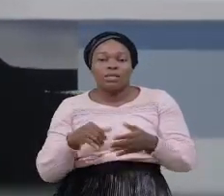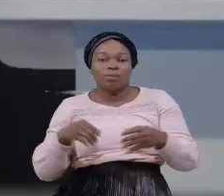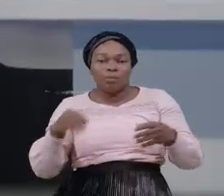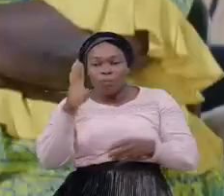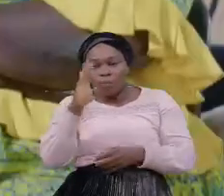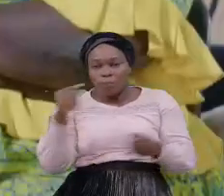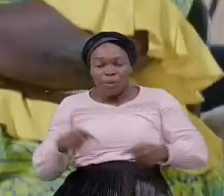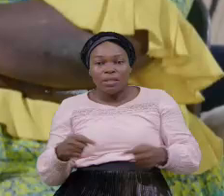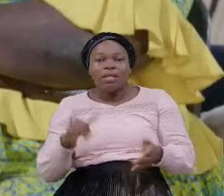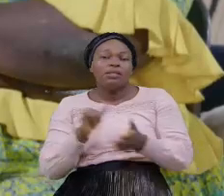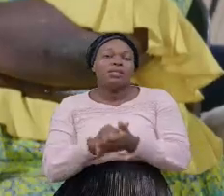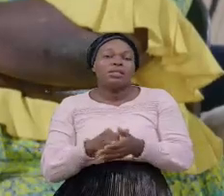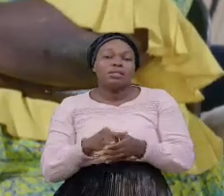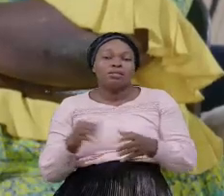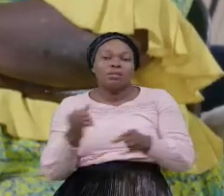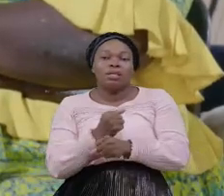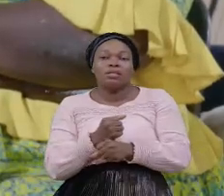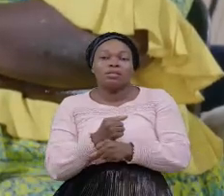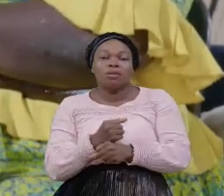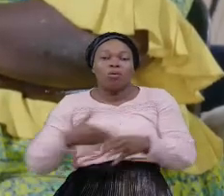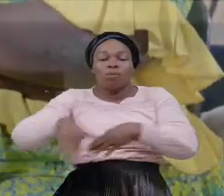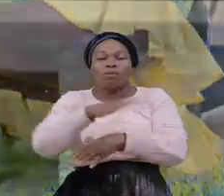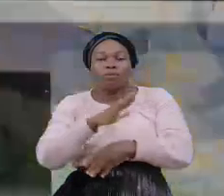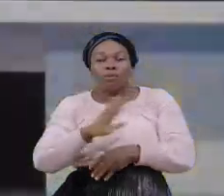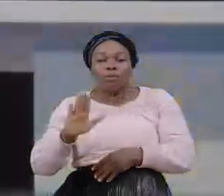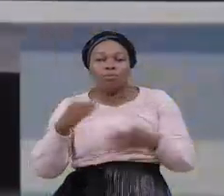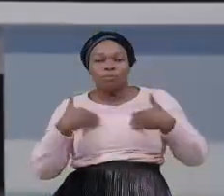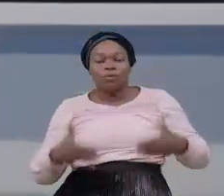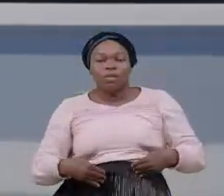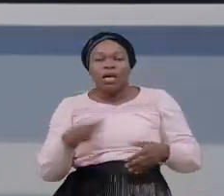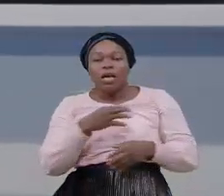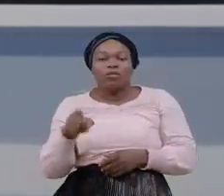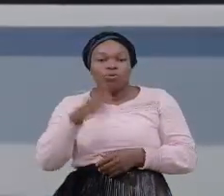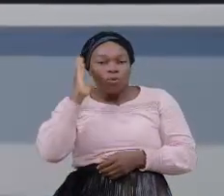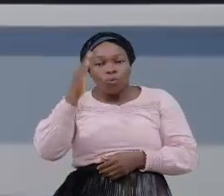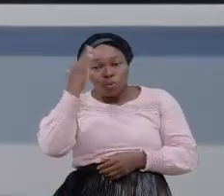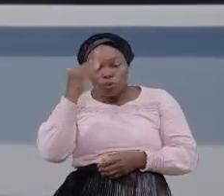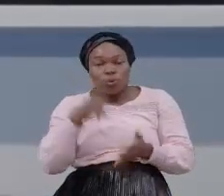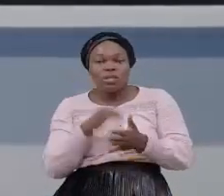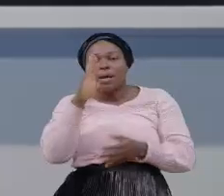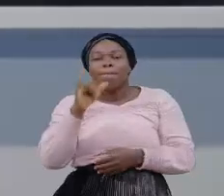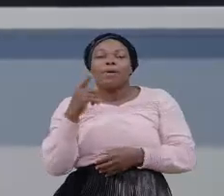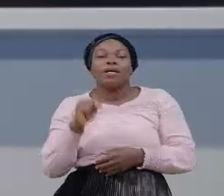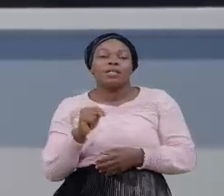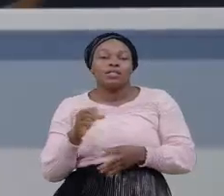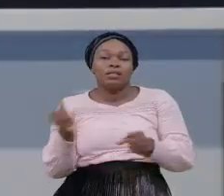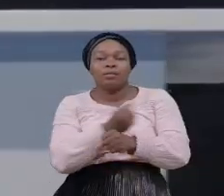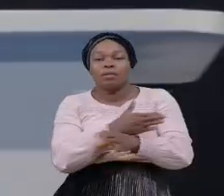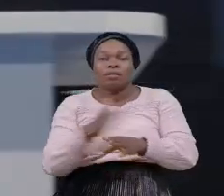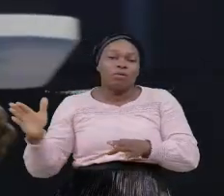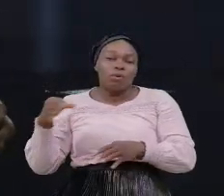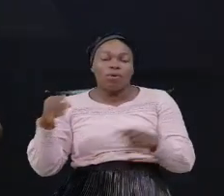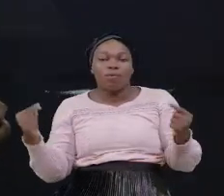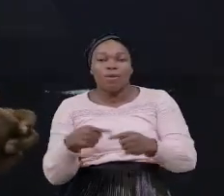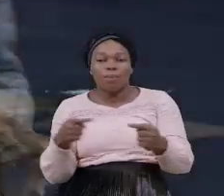from your back, your knees, everywhere. You will know it by the clearing of the pain of the